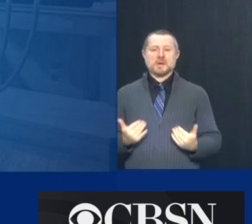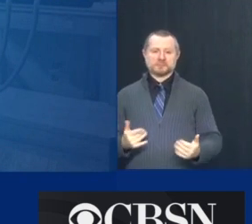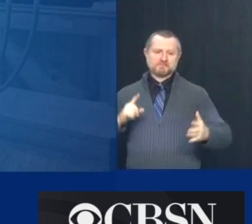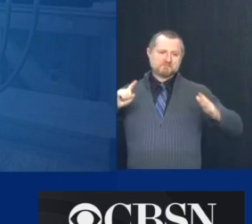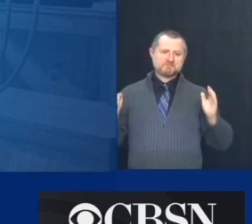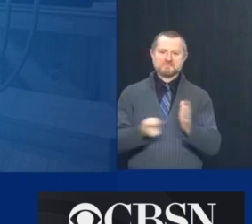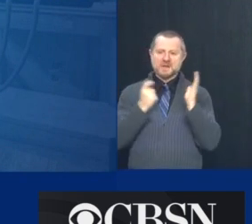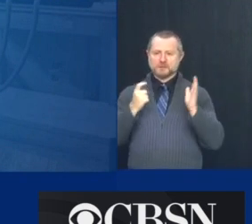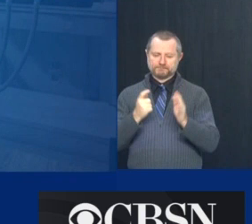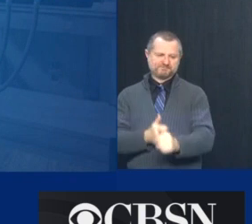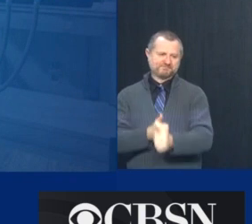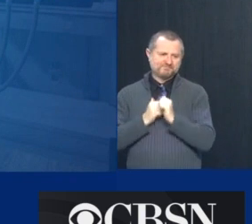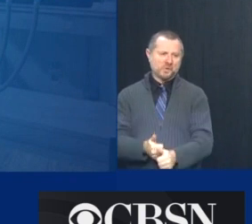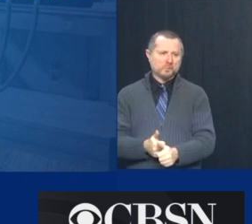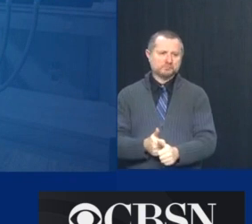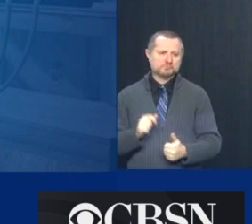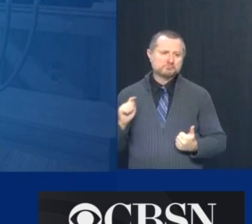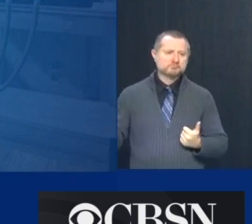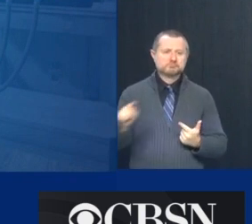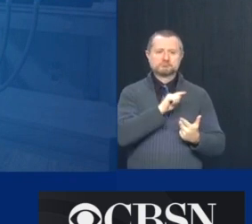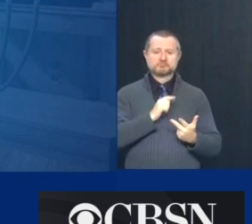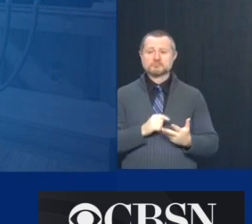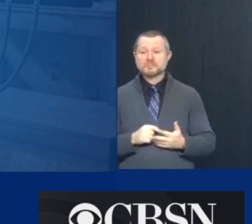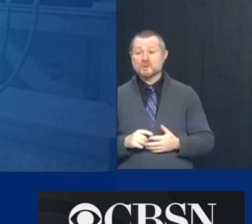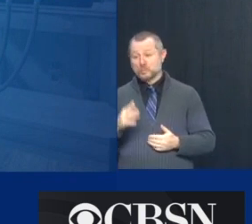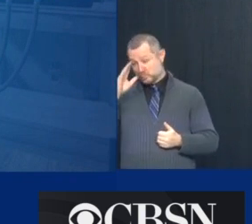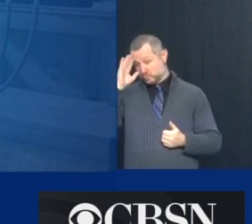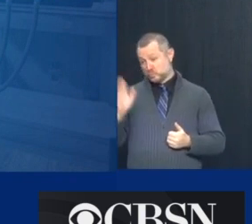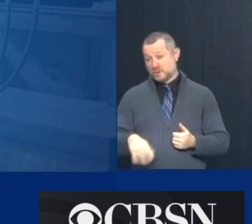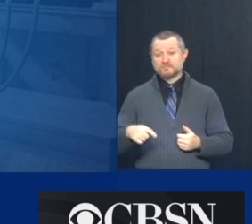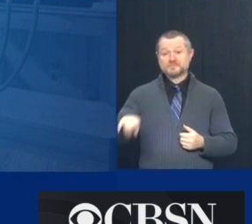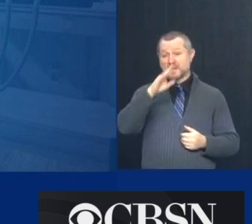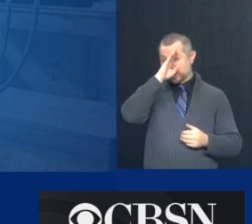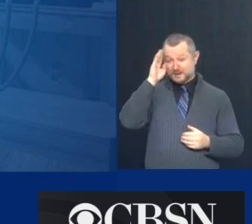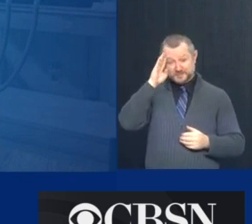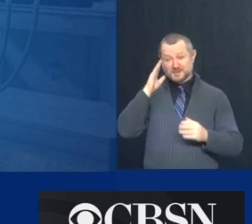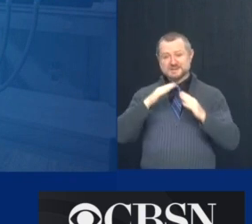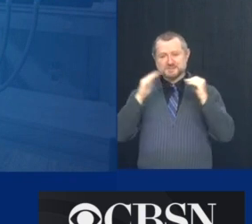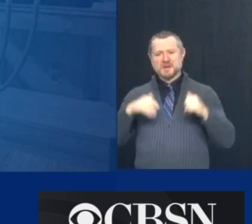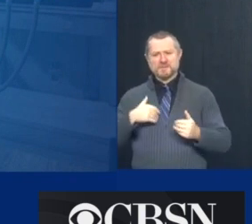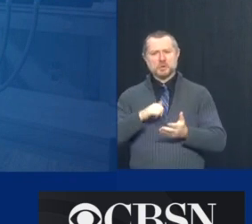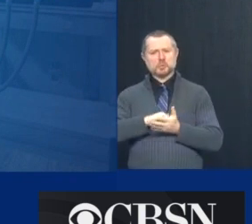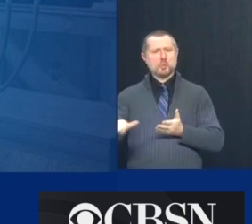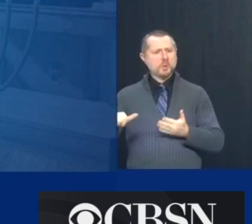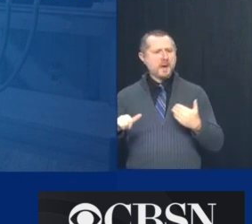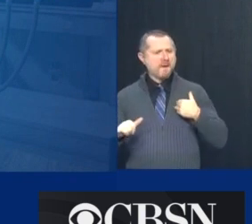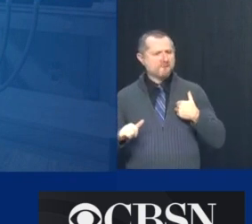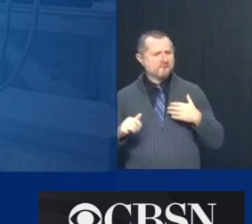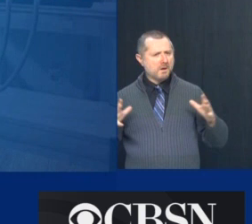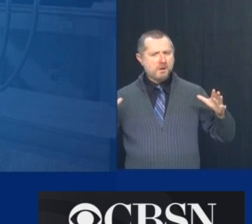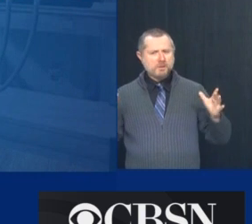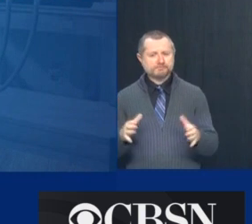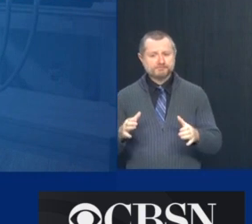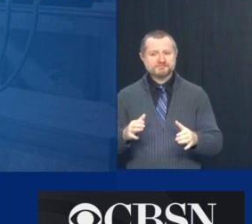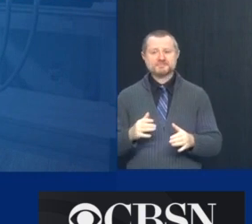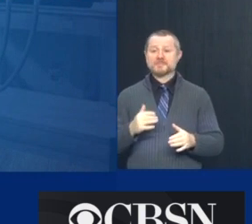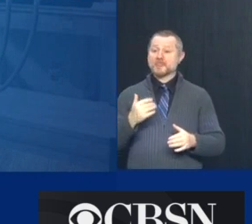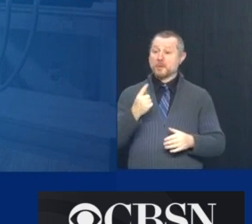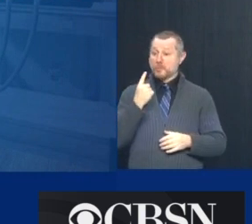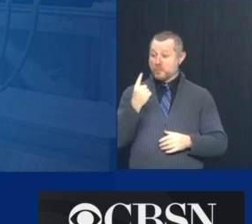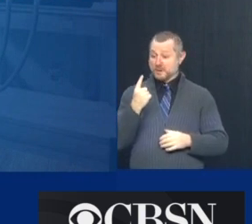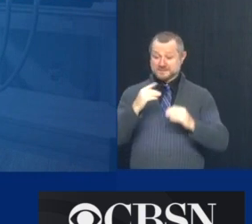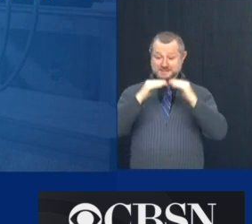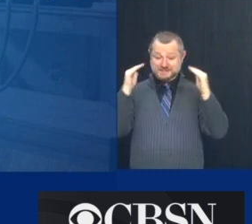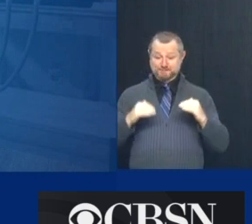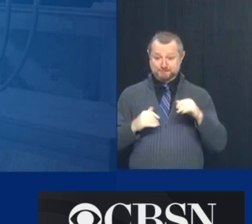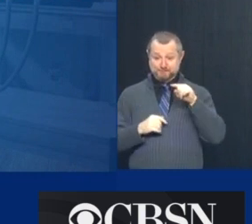a lesson the hard way. There are hospital systems in the state. that have a number of hospitals in